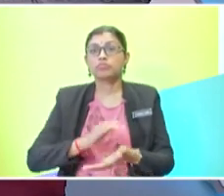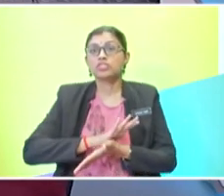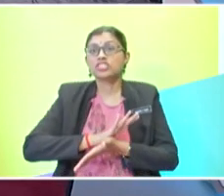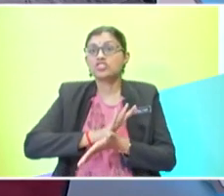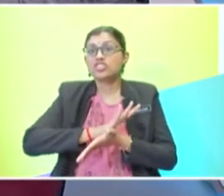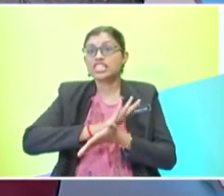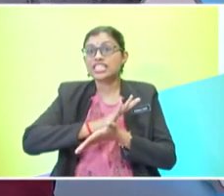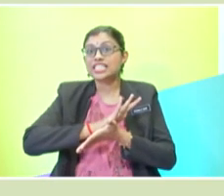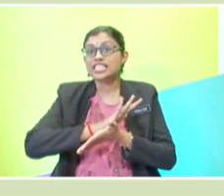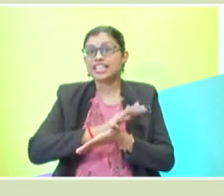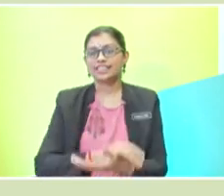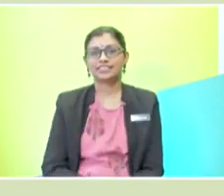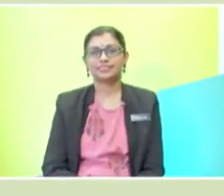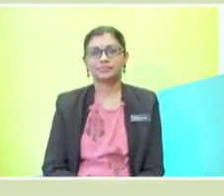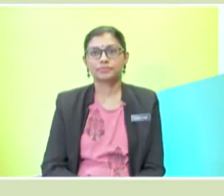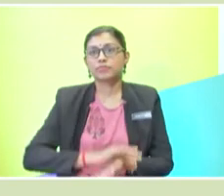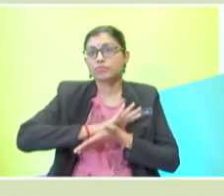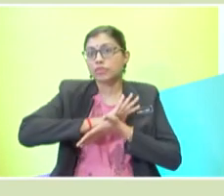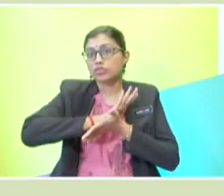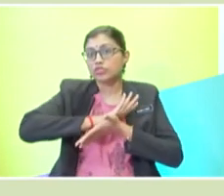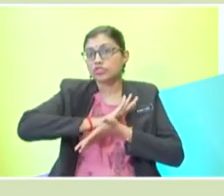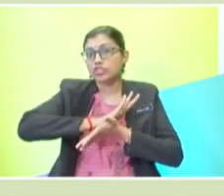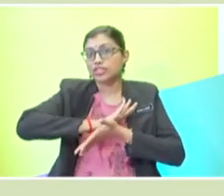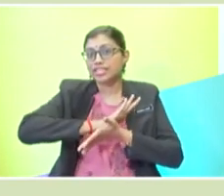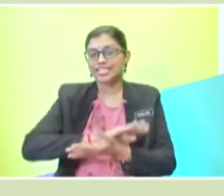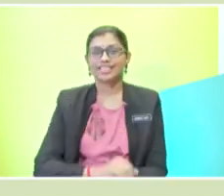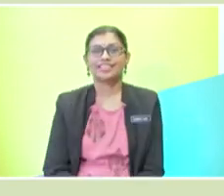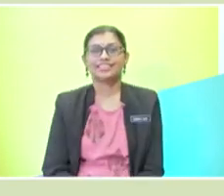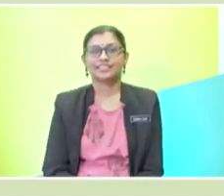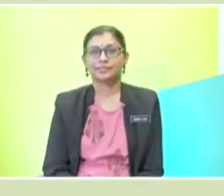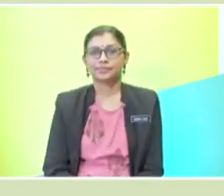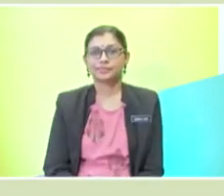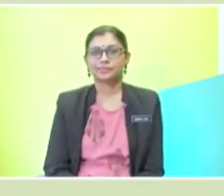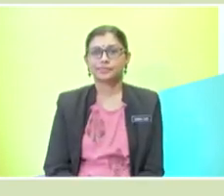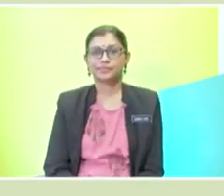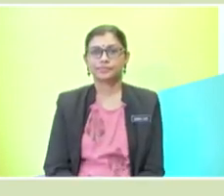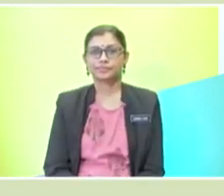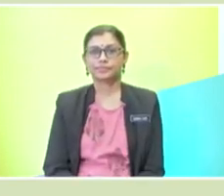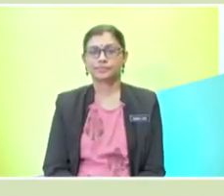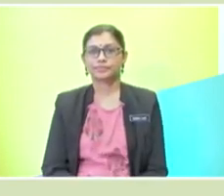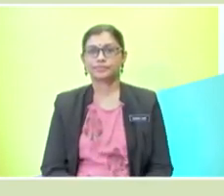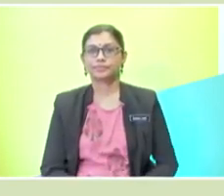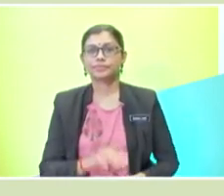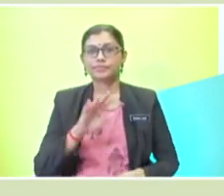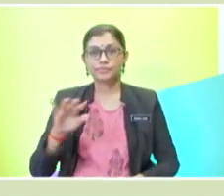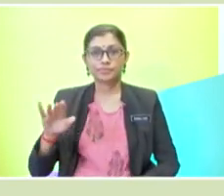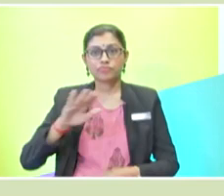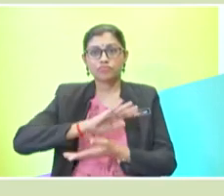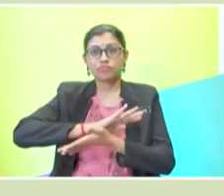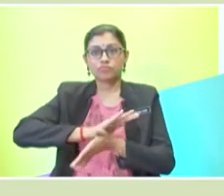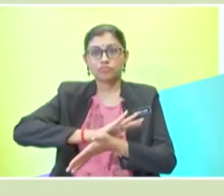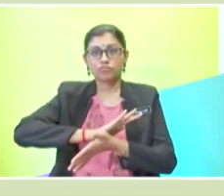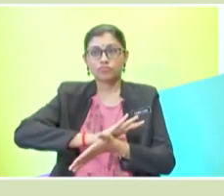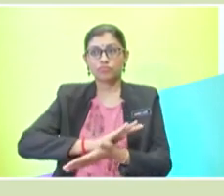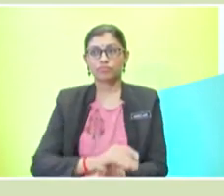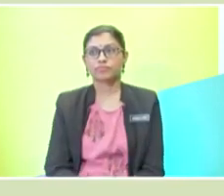Oh, it's a picture of cheese. A picture of cheese. How do you spell cheese? Ryan, how do you